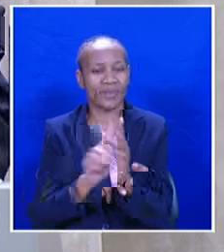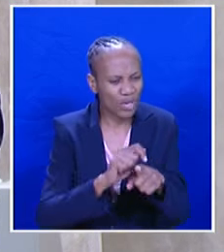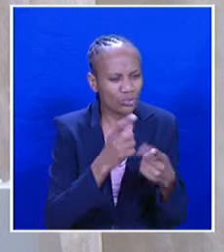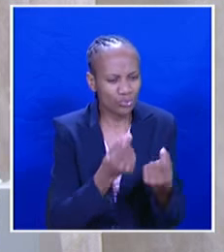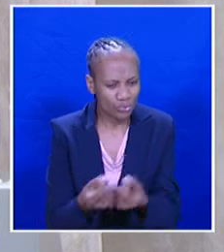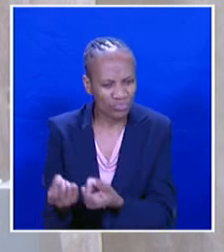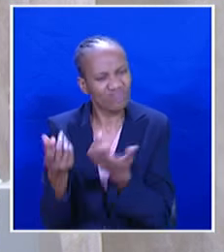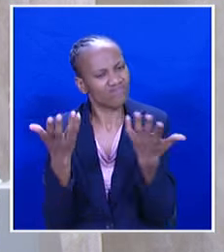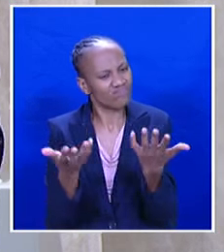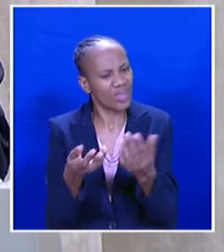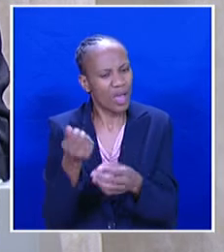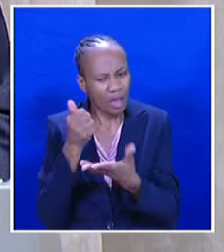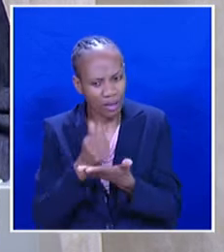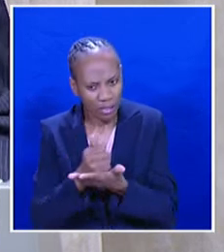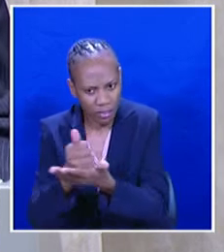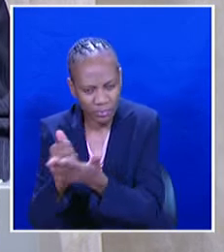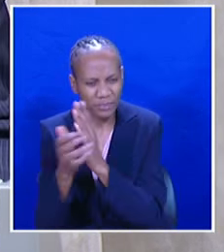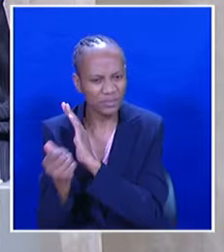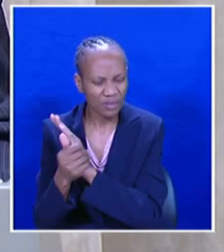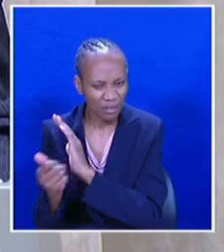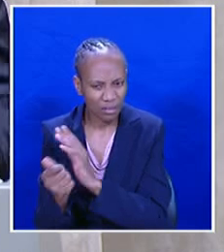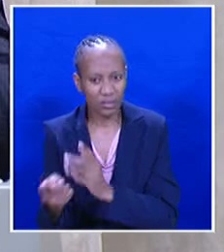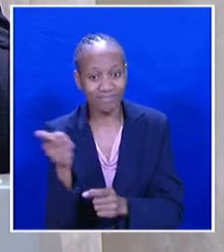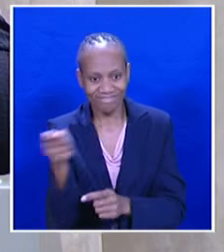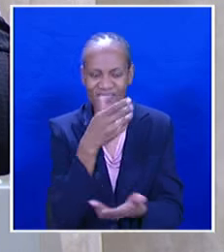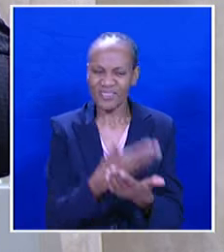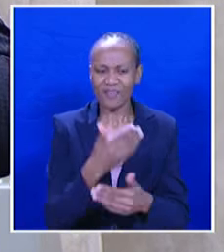to earn a living in the future.